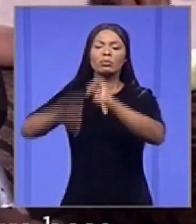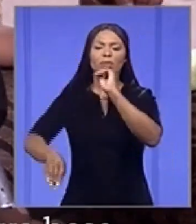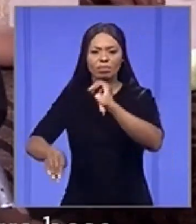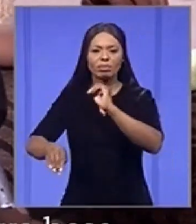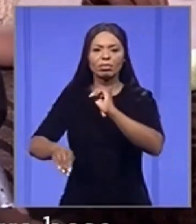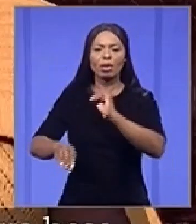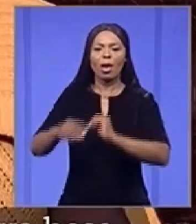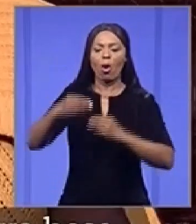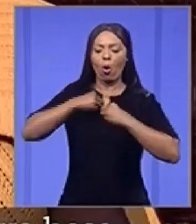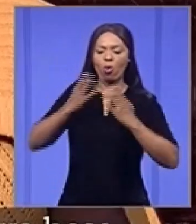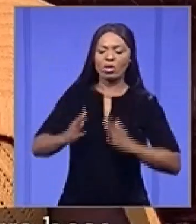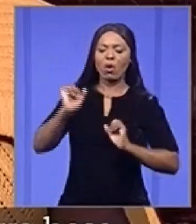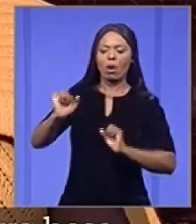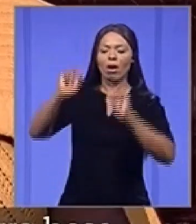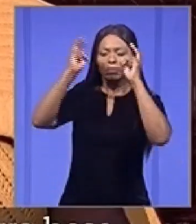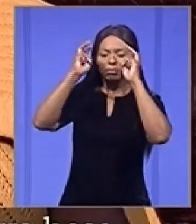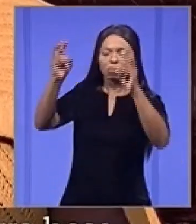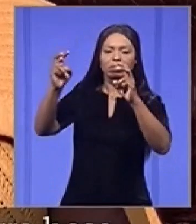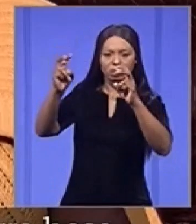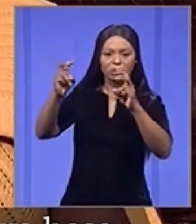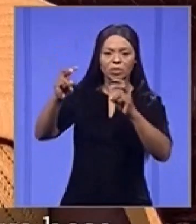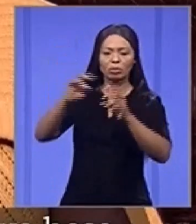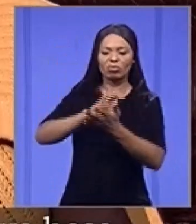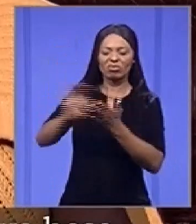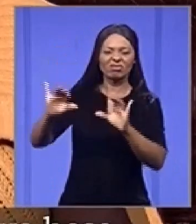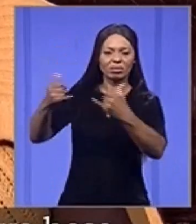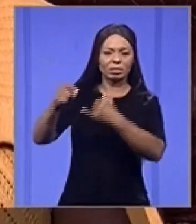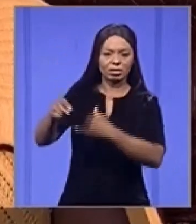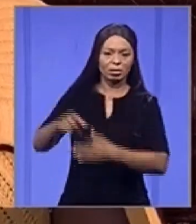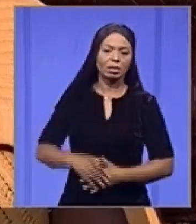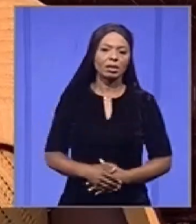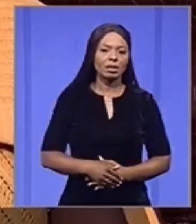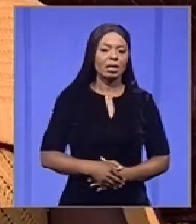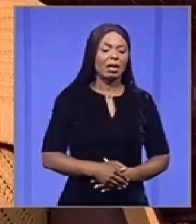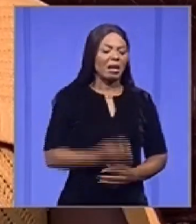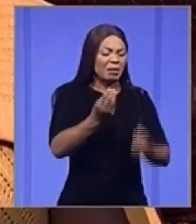wa dibese. Bana ba sa tsebana le tshogo la tiragalo e diragetseng.